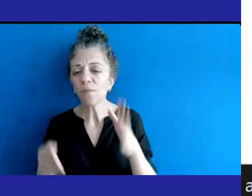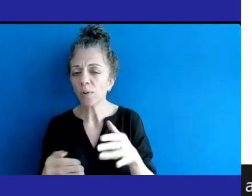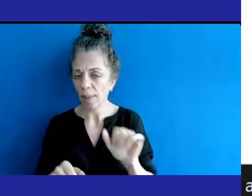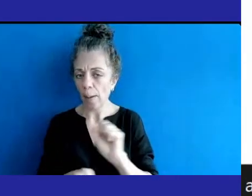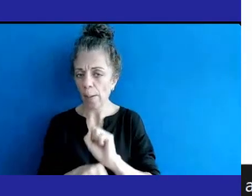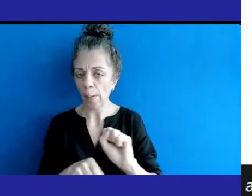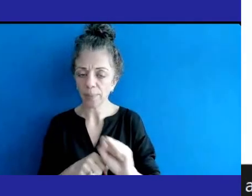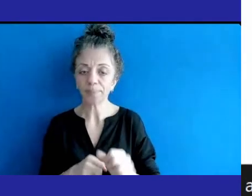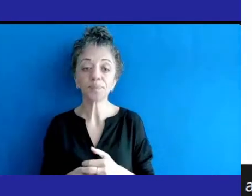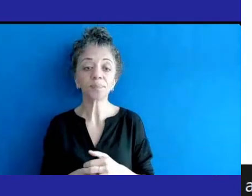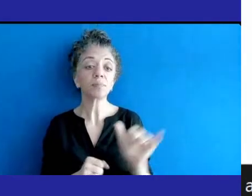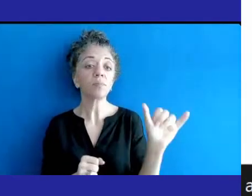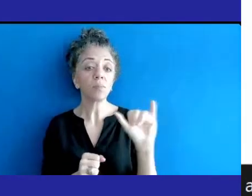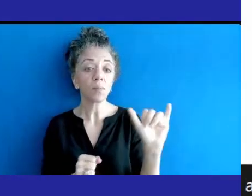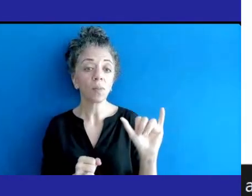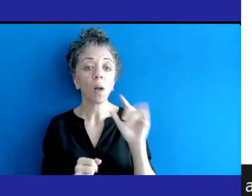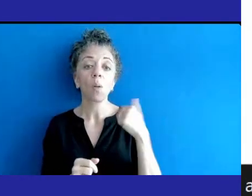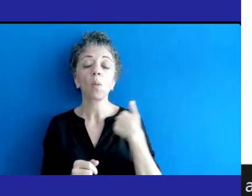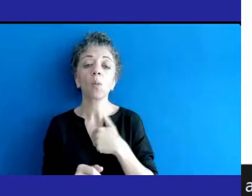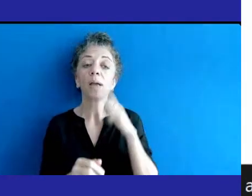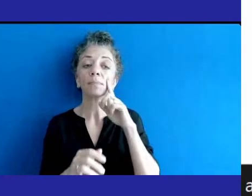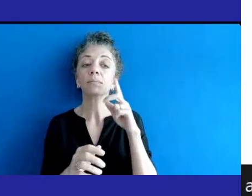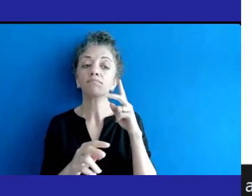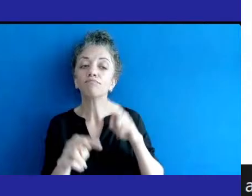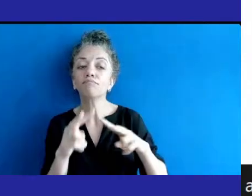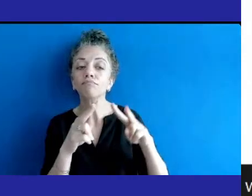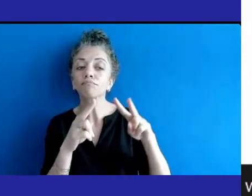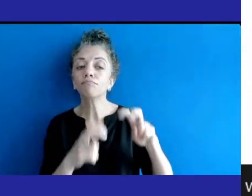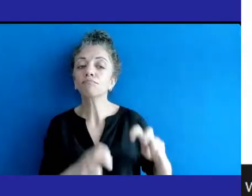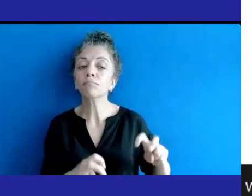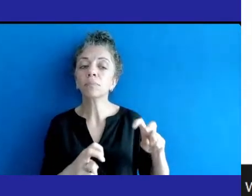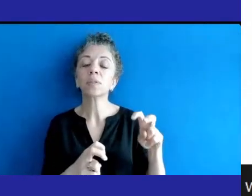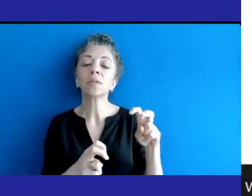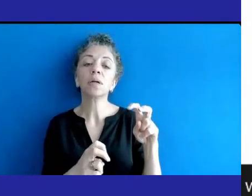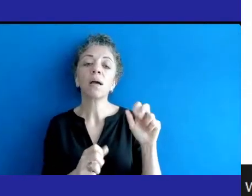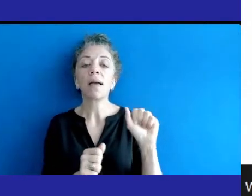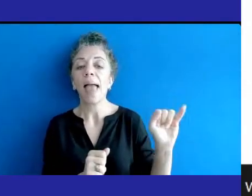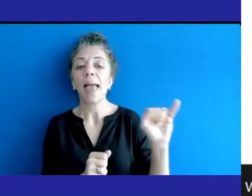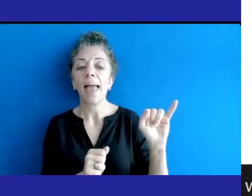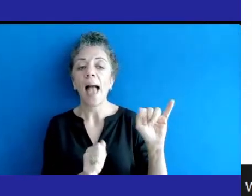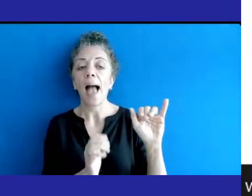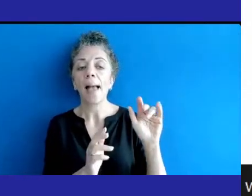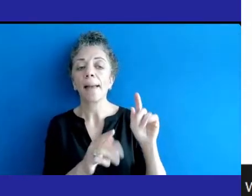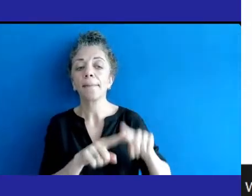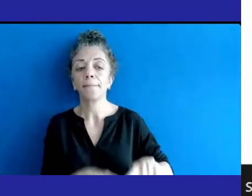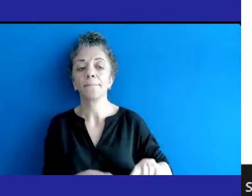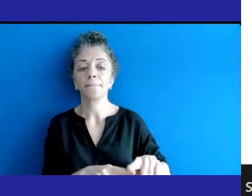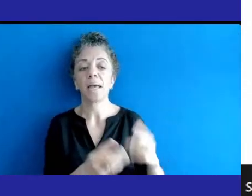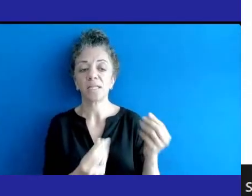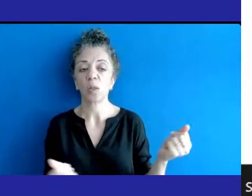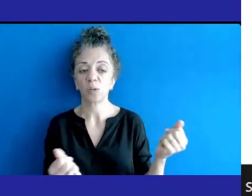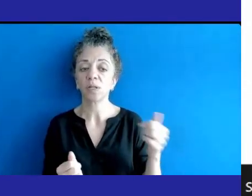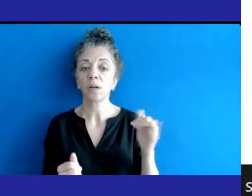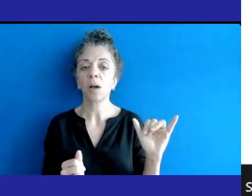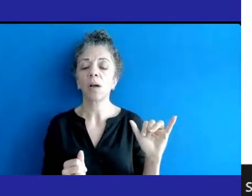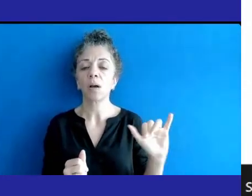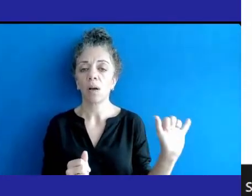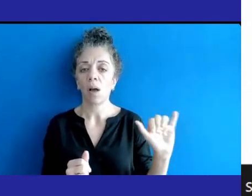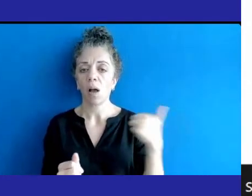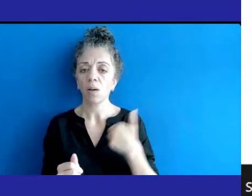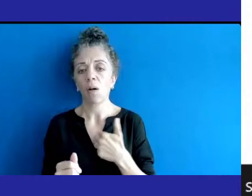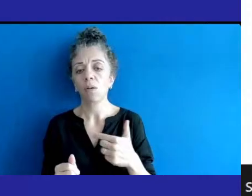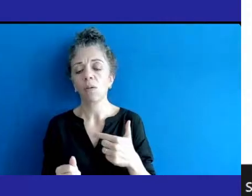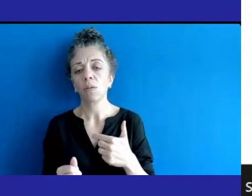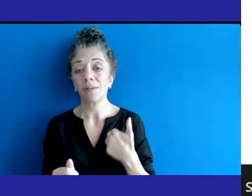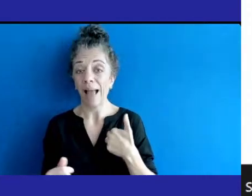exploring AI-based solutions that'll integrate and synergize the Epic-based work. And overall, I'm excited about this work because